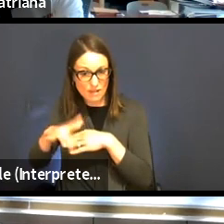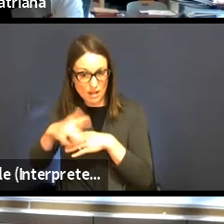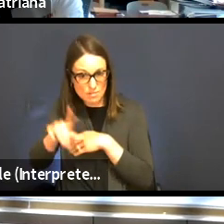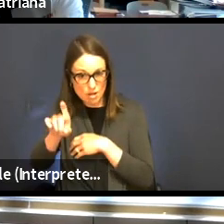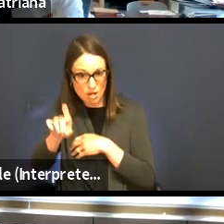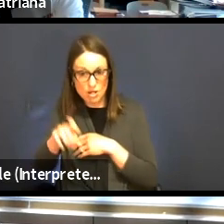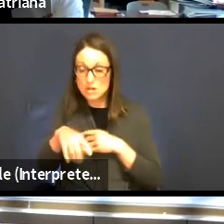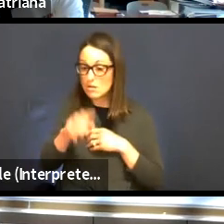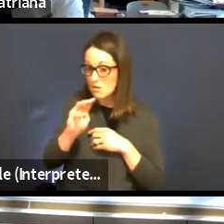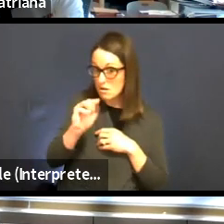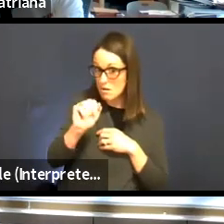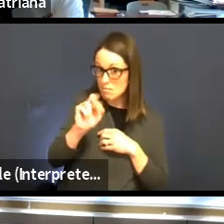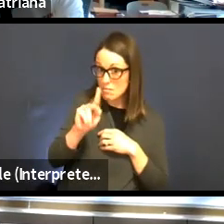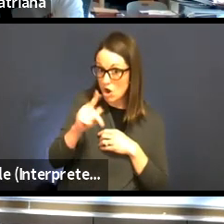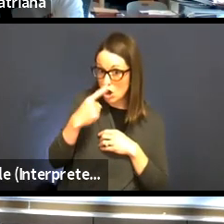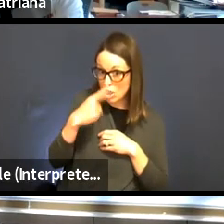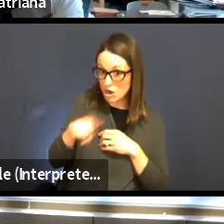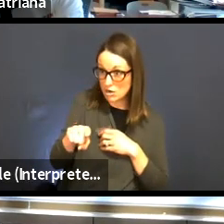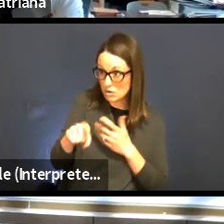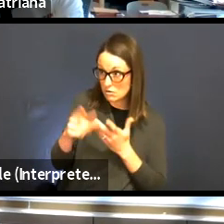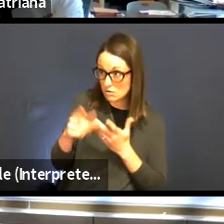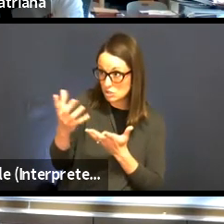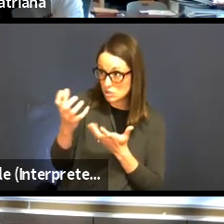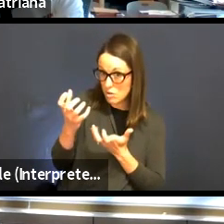Mark, do you want to take that one as well?